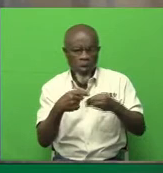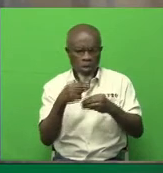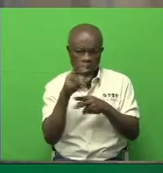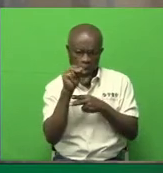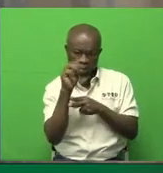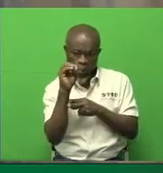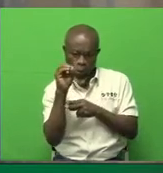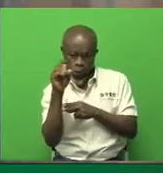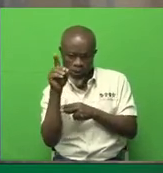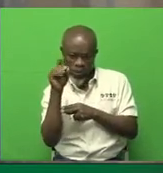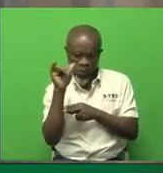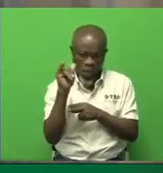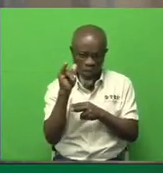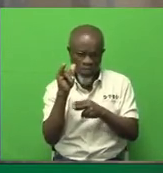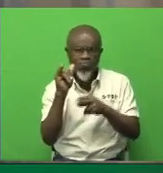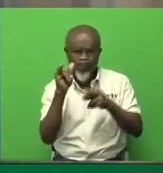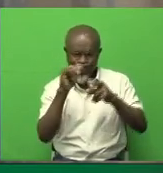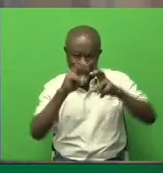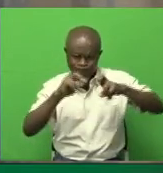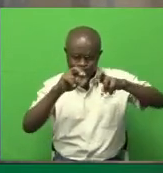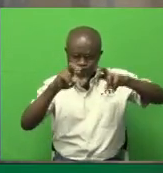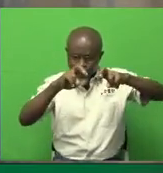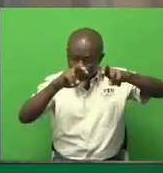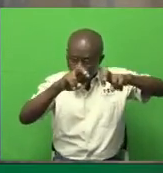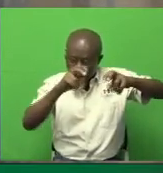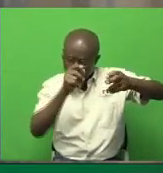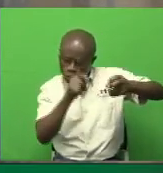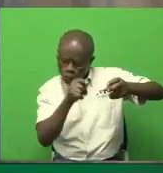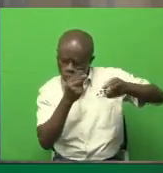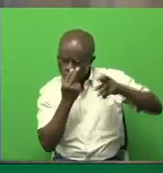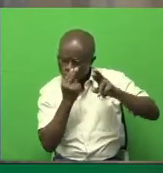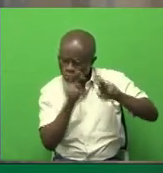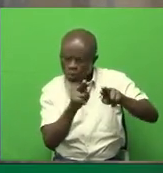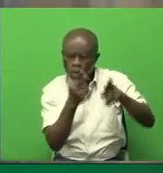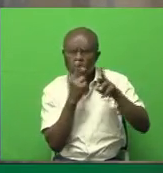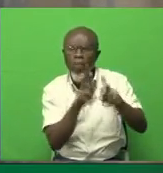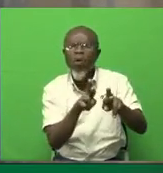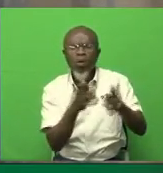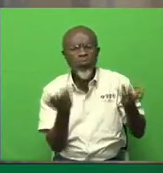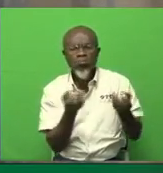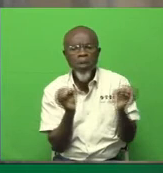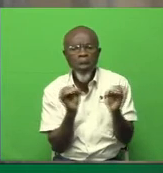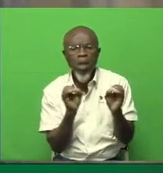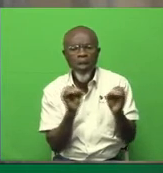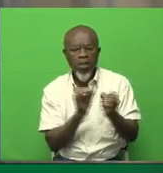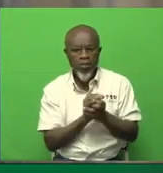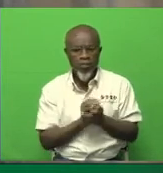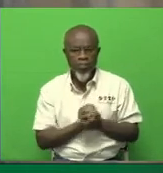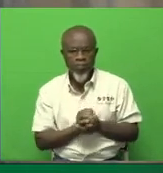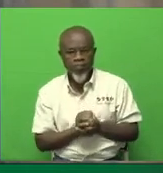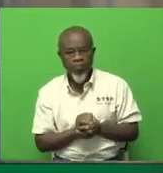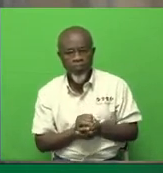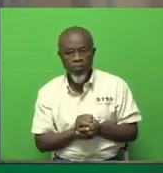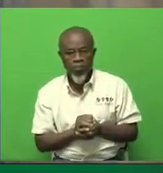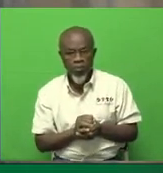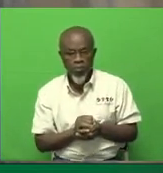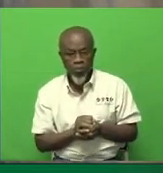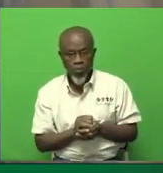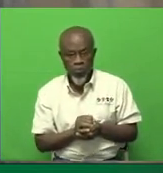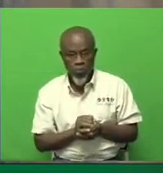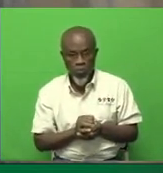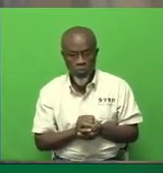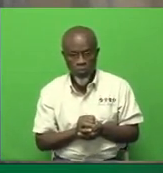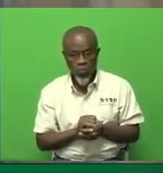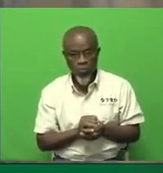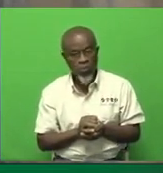that the 2022 review of the economy published by his ministry outlined at Murray's assigned credit ratings of